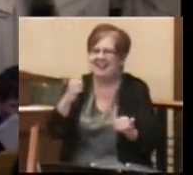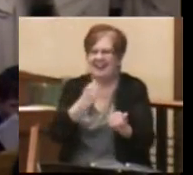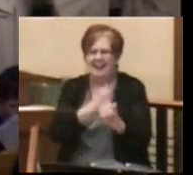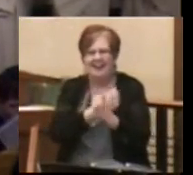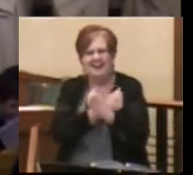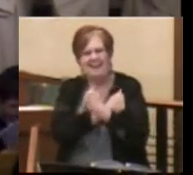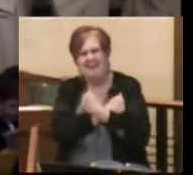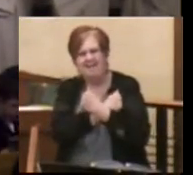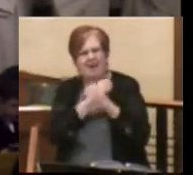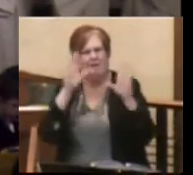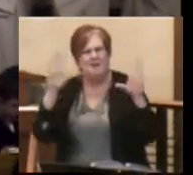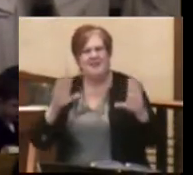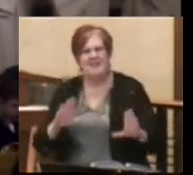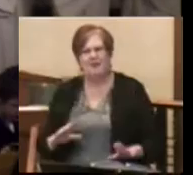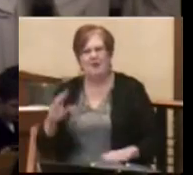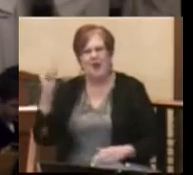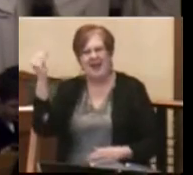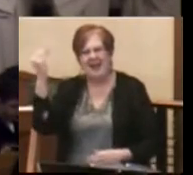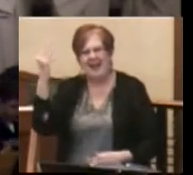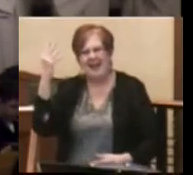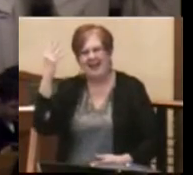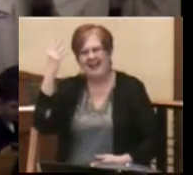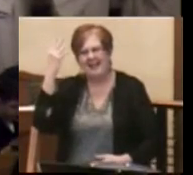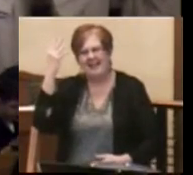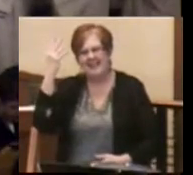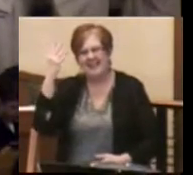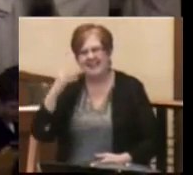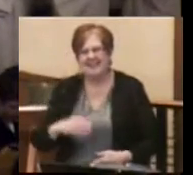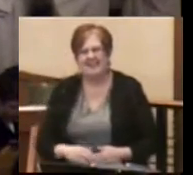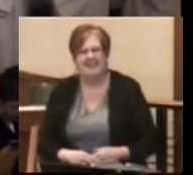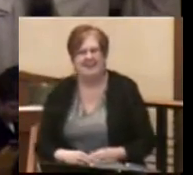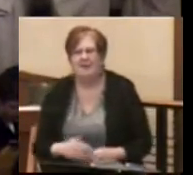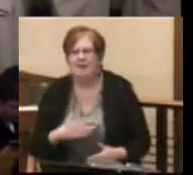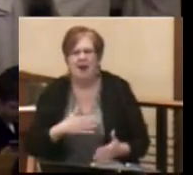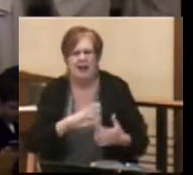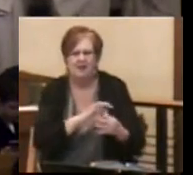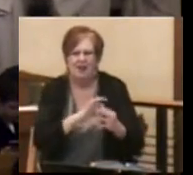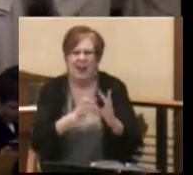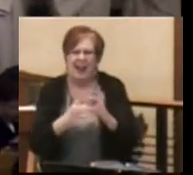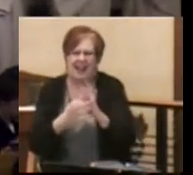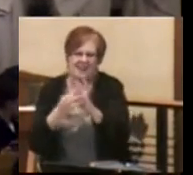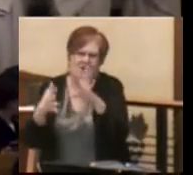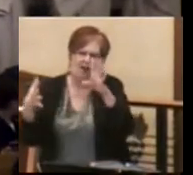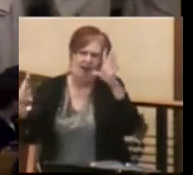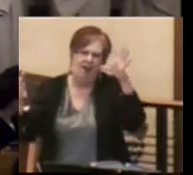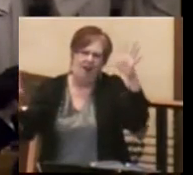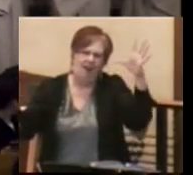love, amazing grace. My chains are gone.